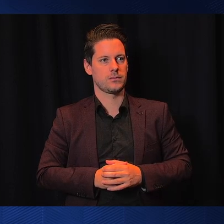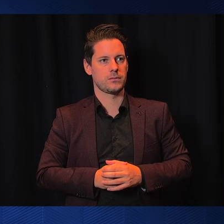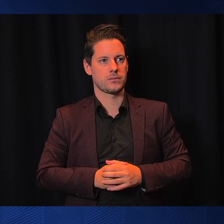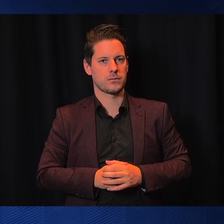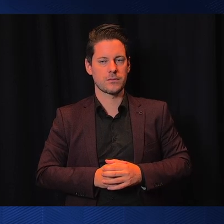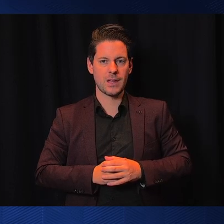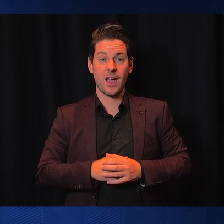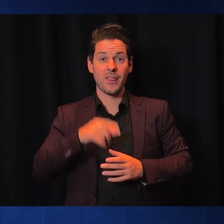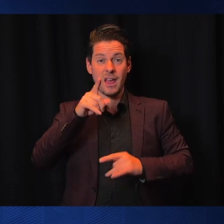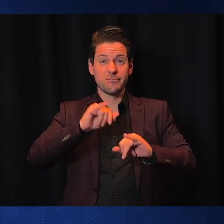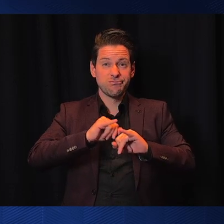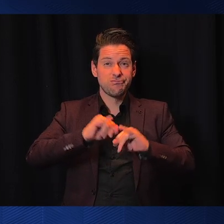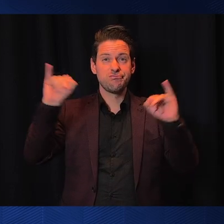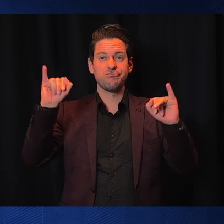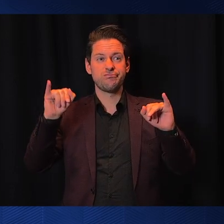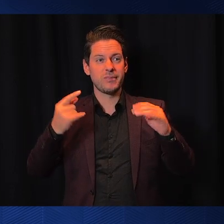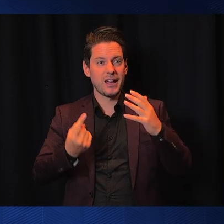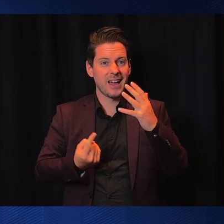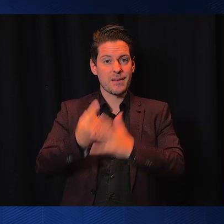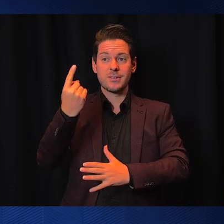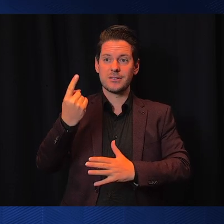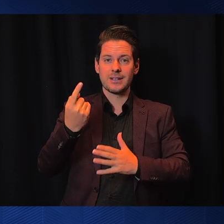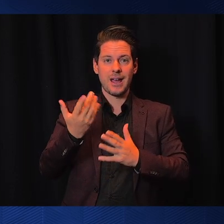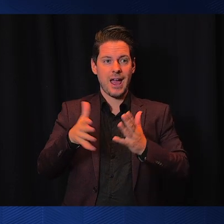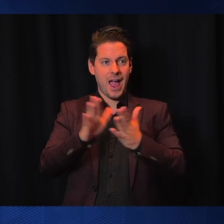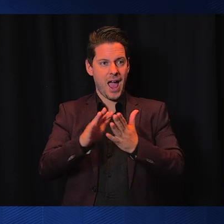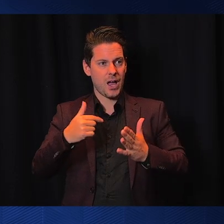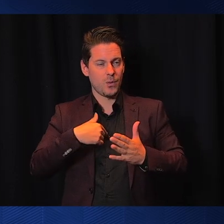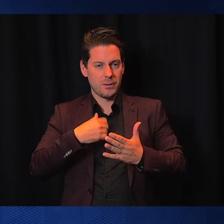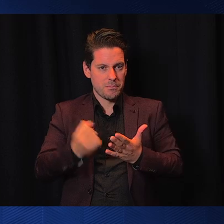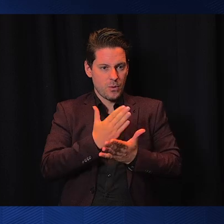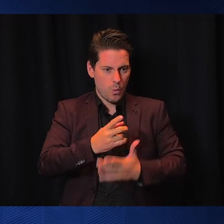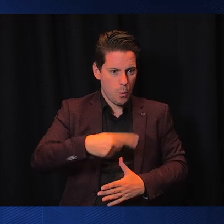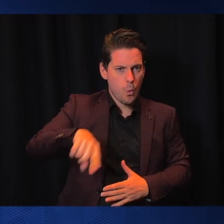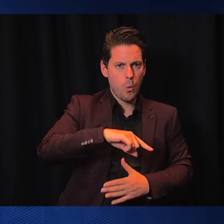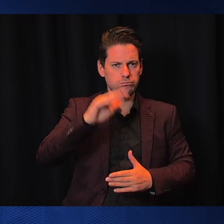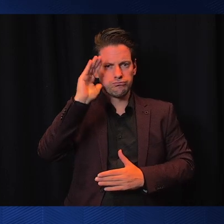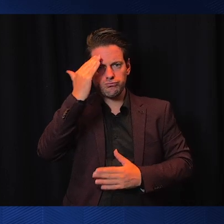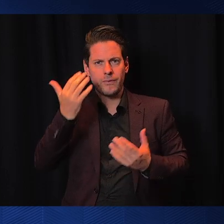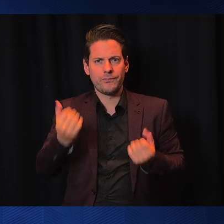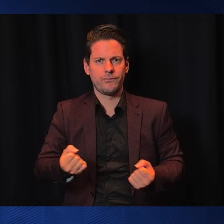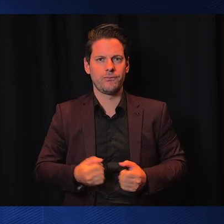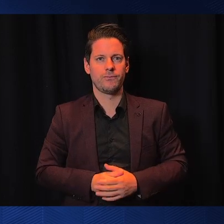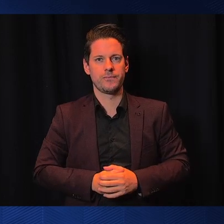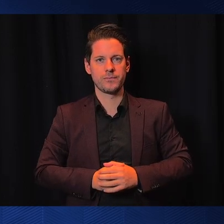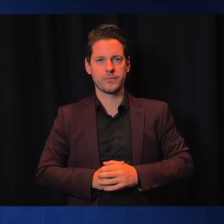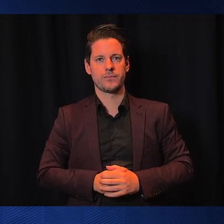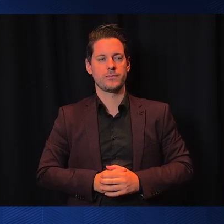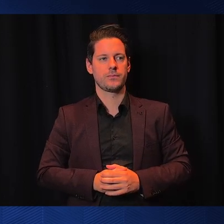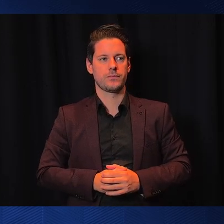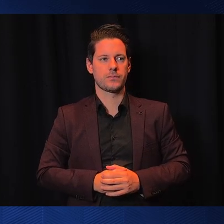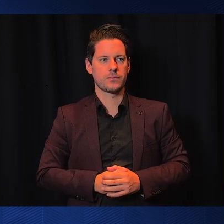capitalize on the crisis so that increase our resilience? So within that context, I'll just give a little